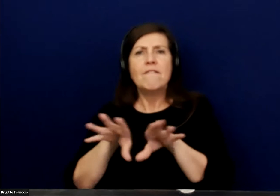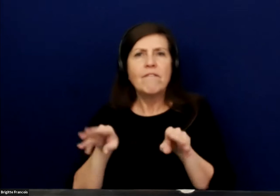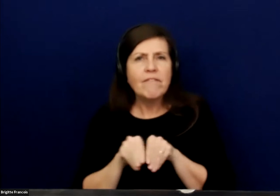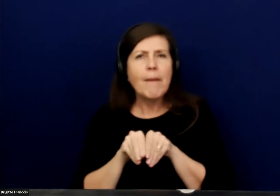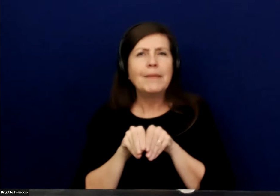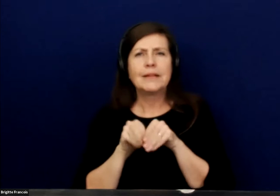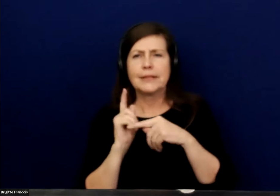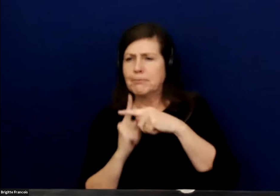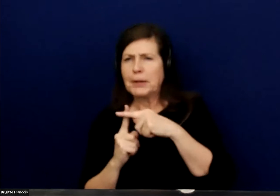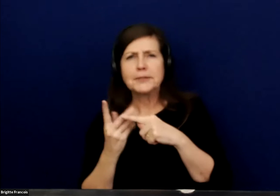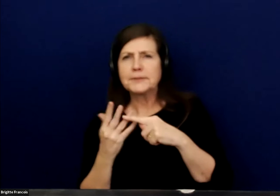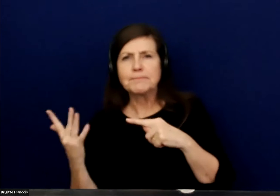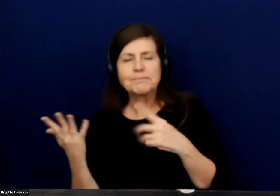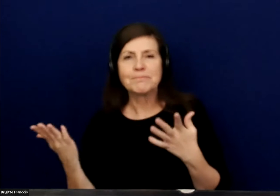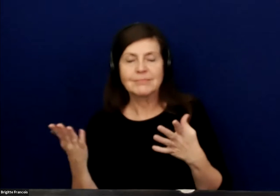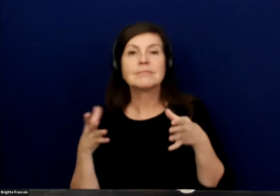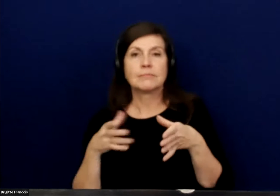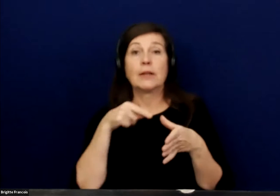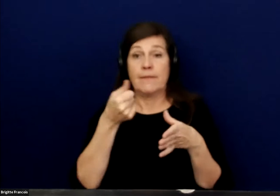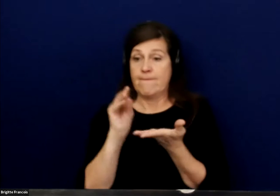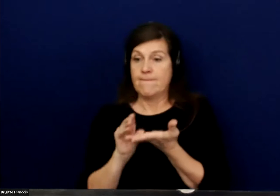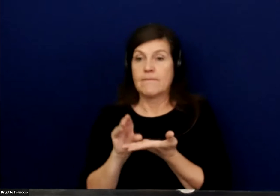something else. They are funding